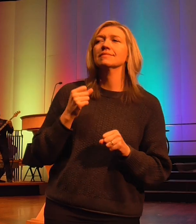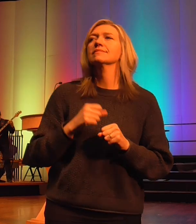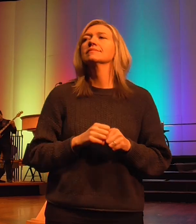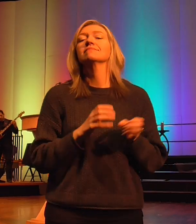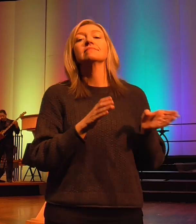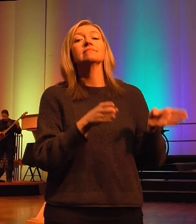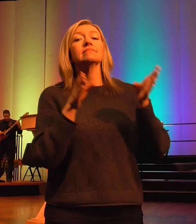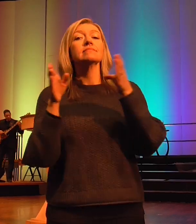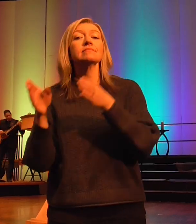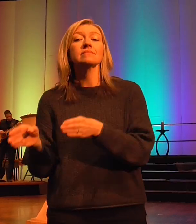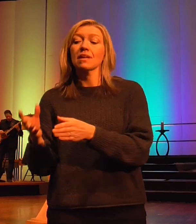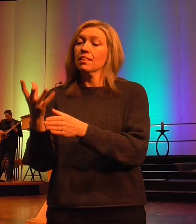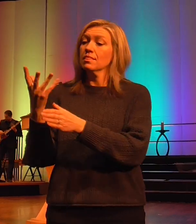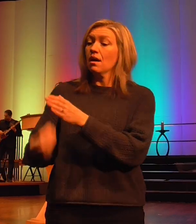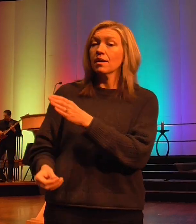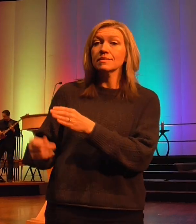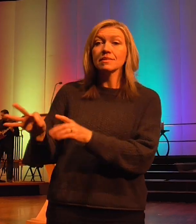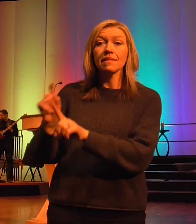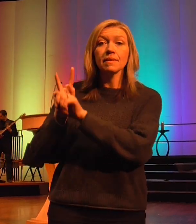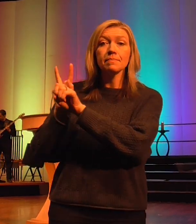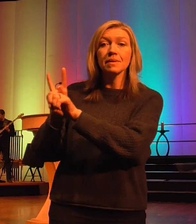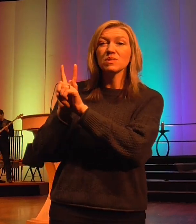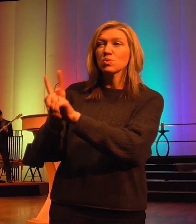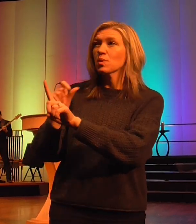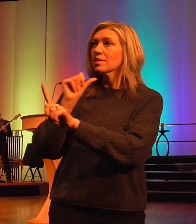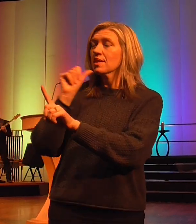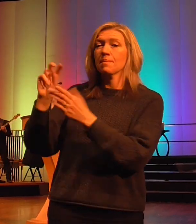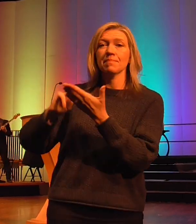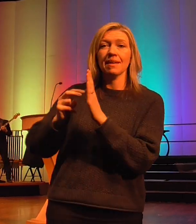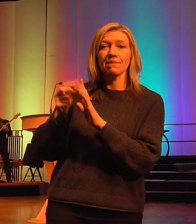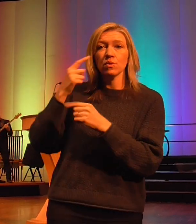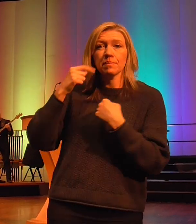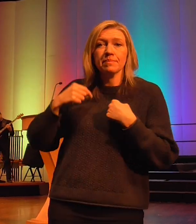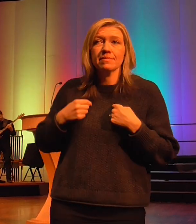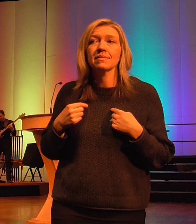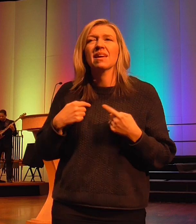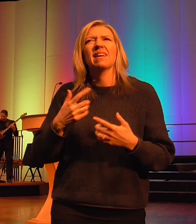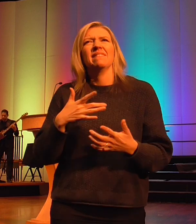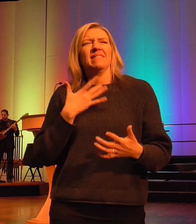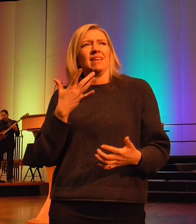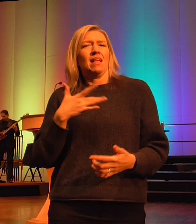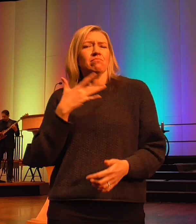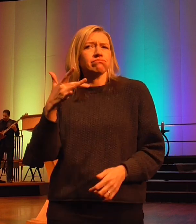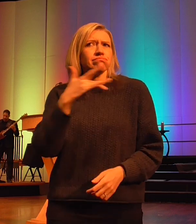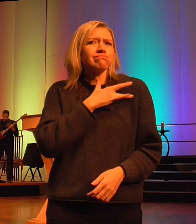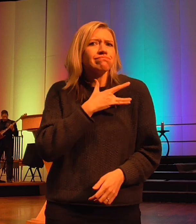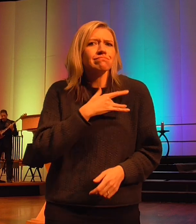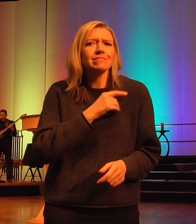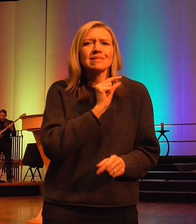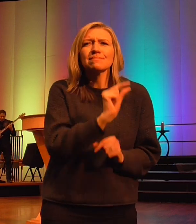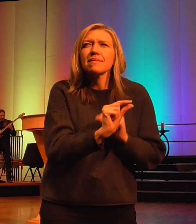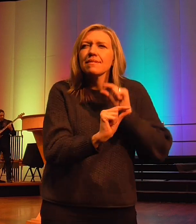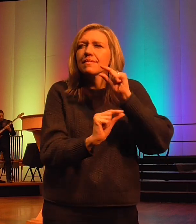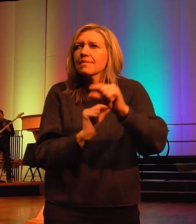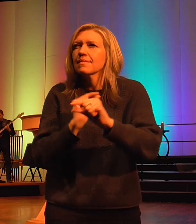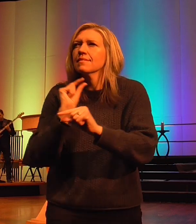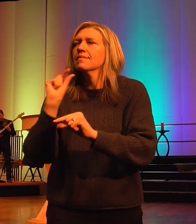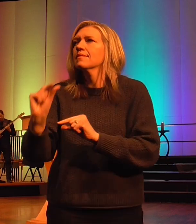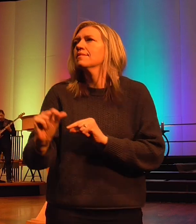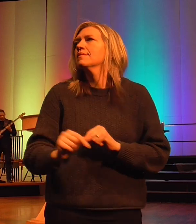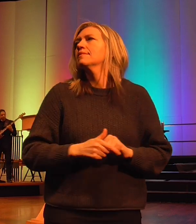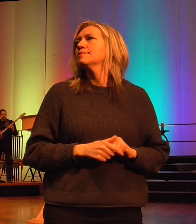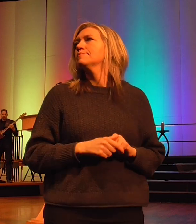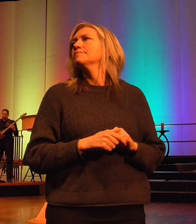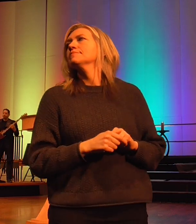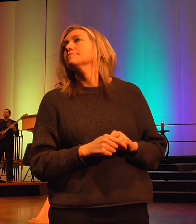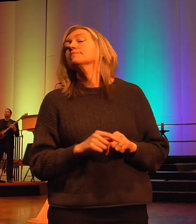to the loss of a mentor not meant to be mine, I keep feeling in the smallest ways.